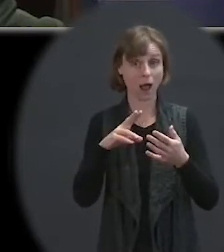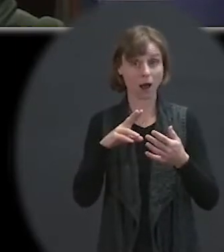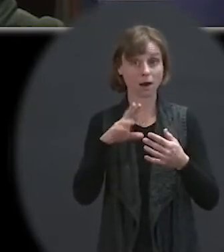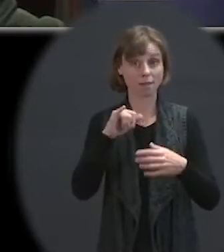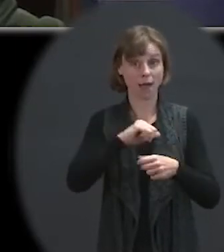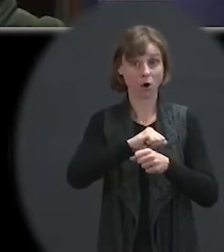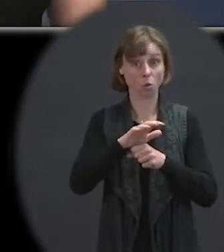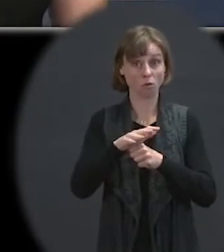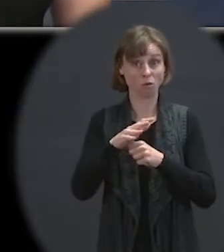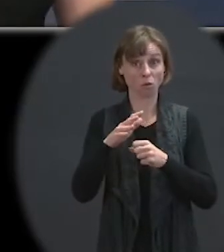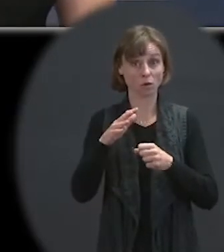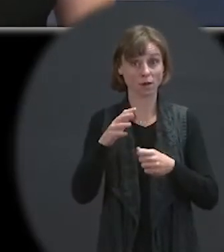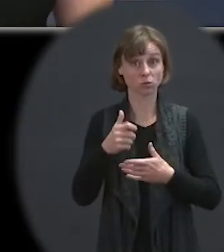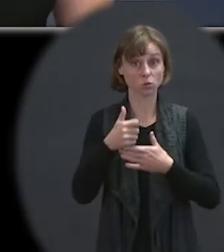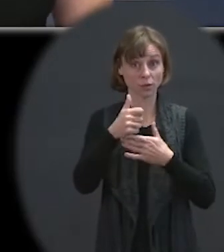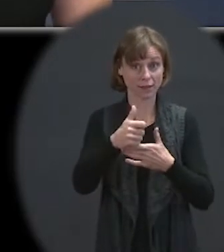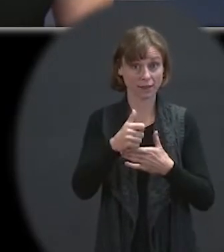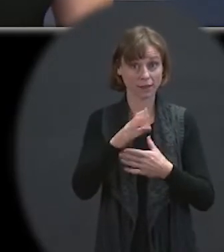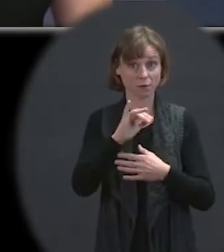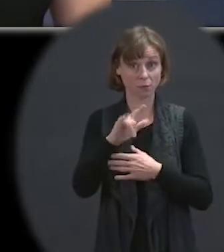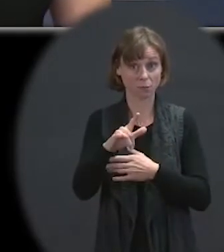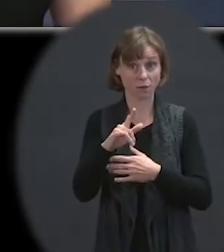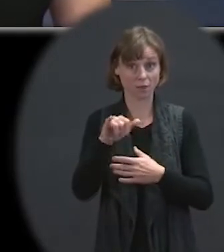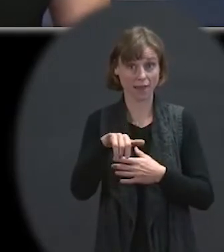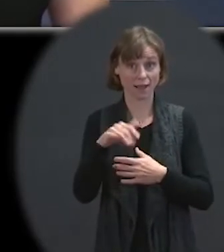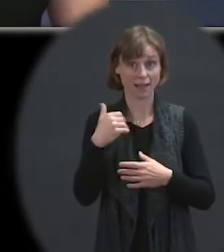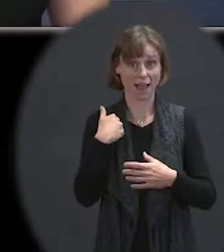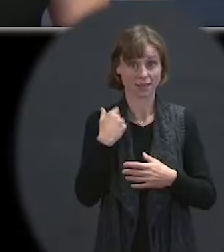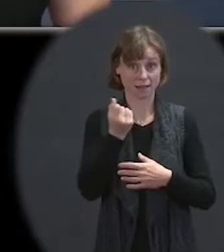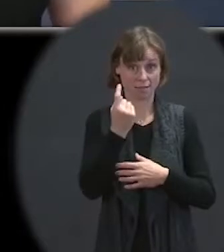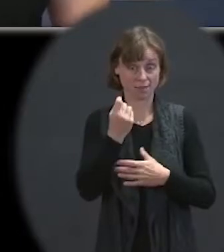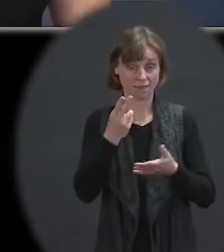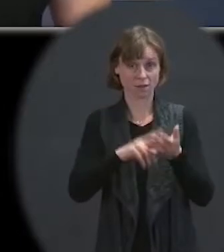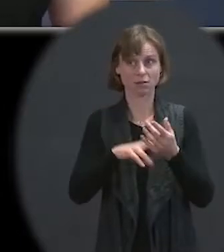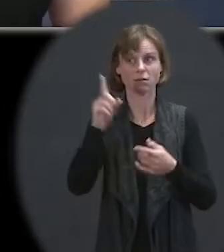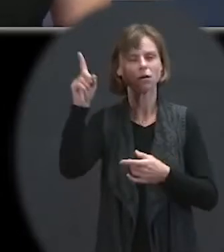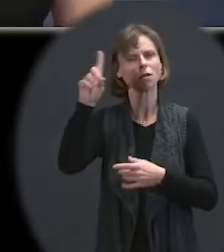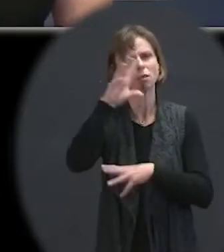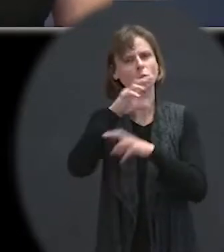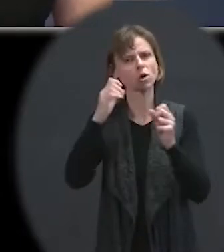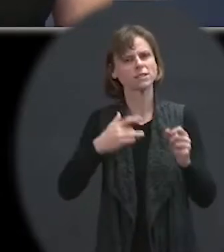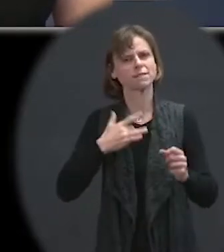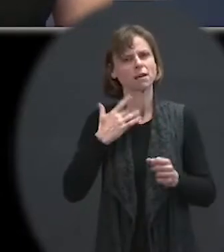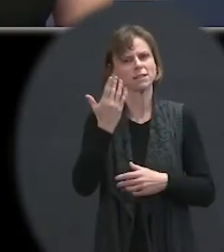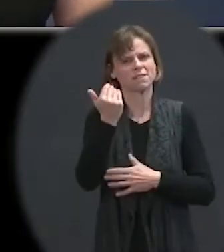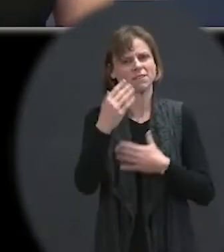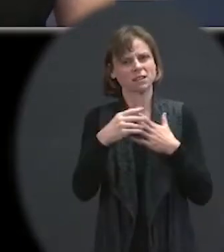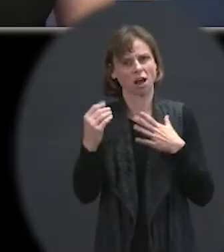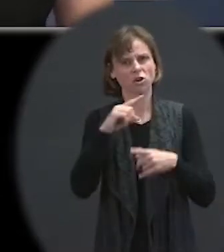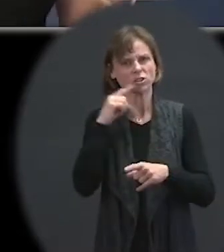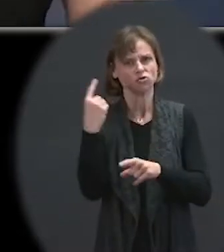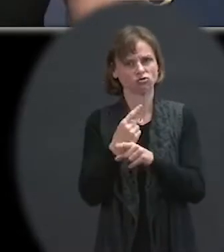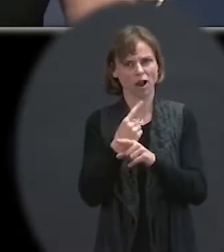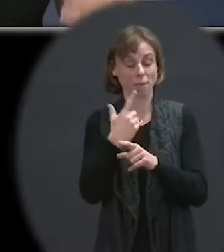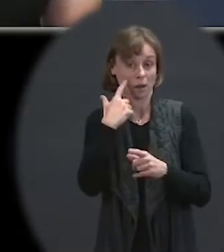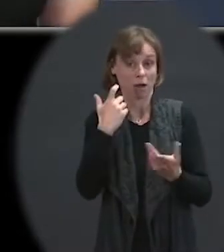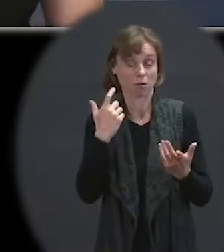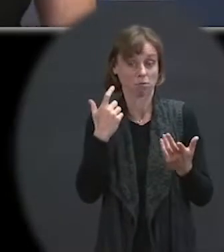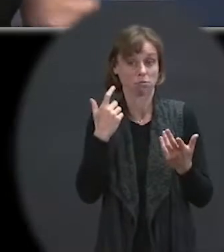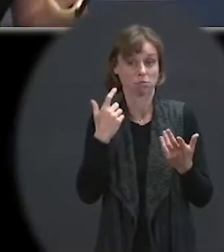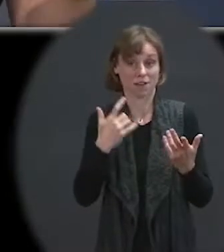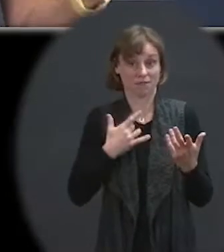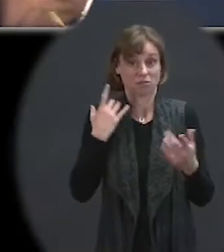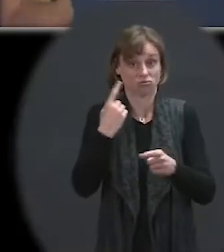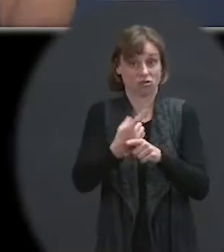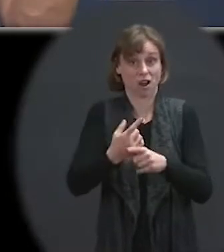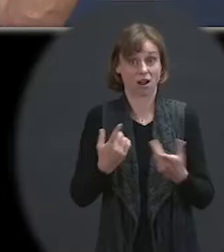there? Well, the president proposed $15 because that's what he feels is right for the American workers, I should say, and